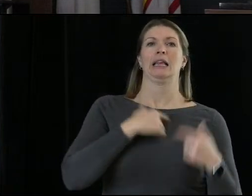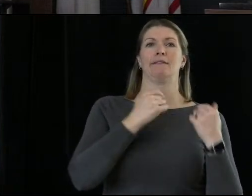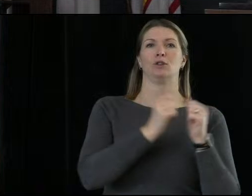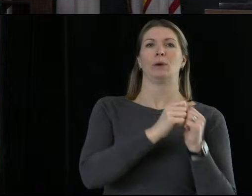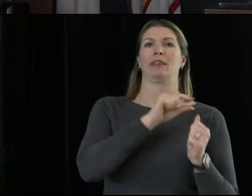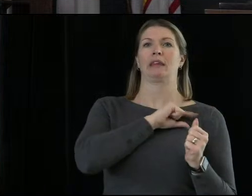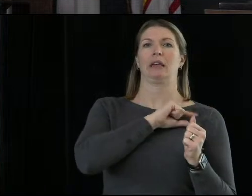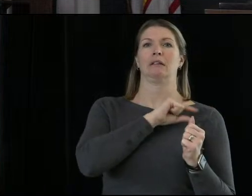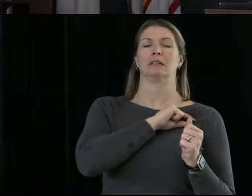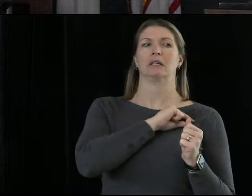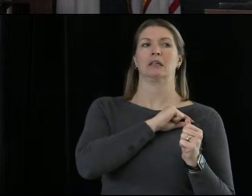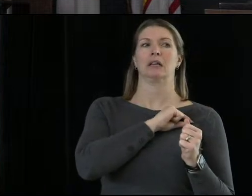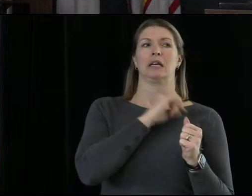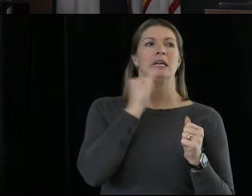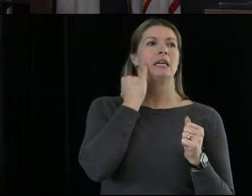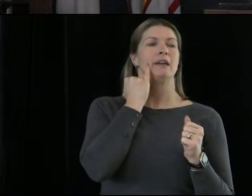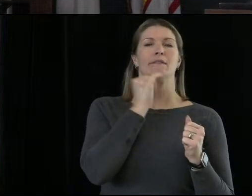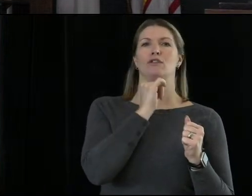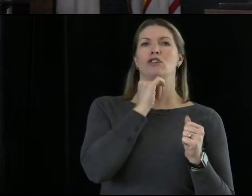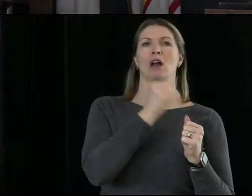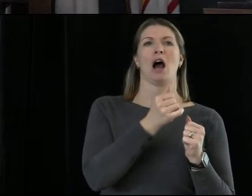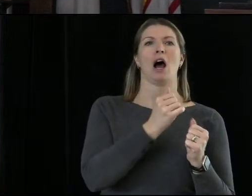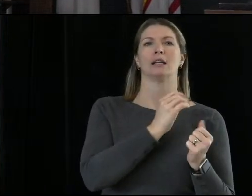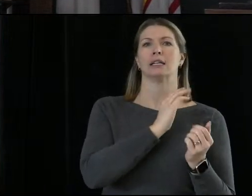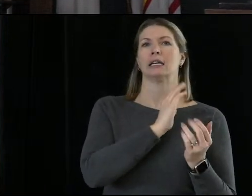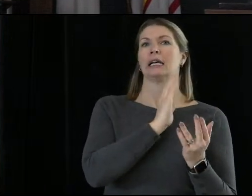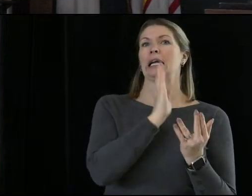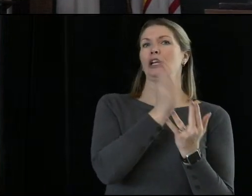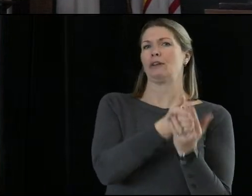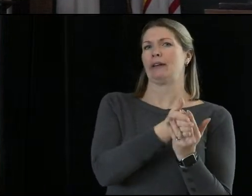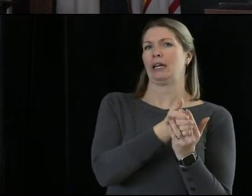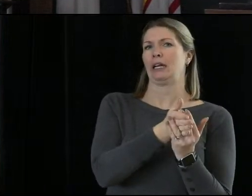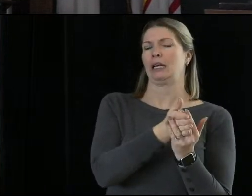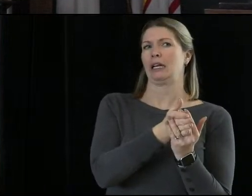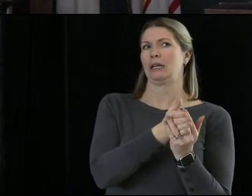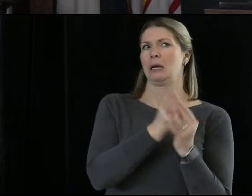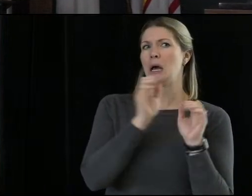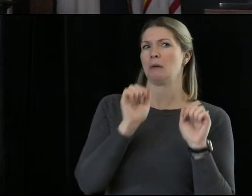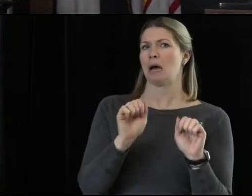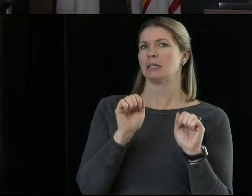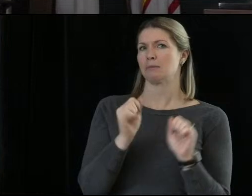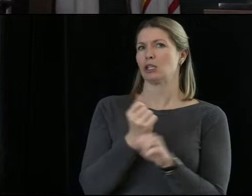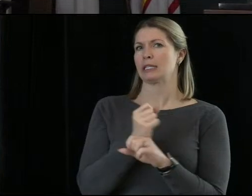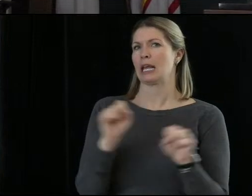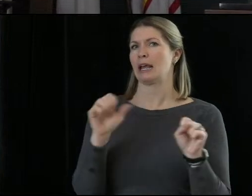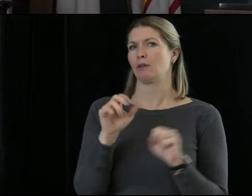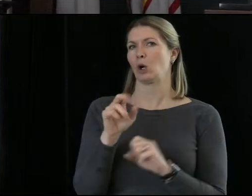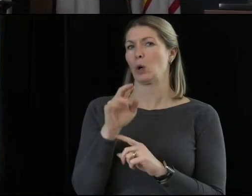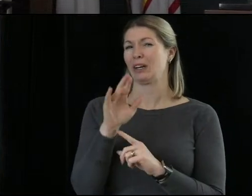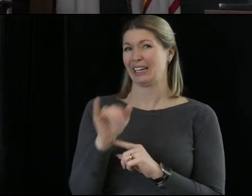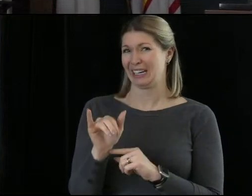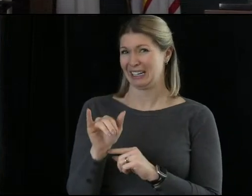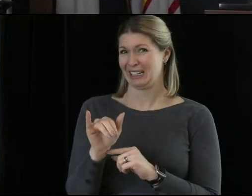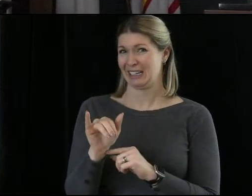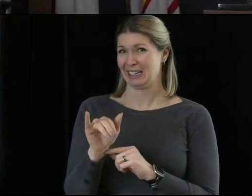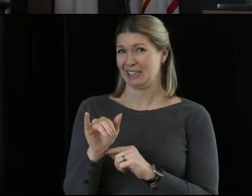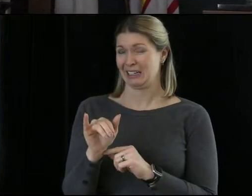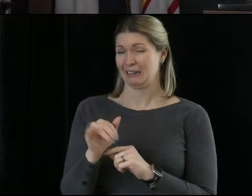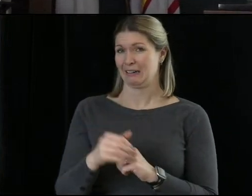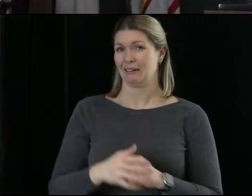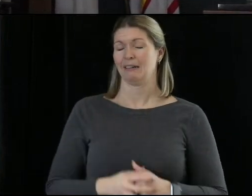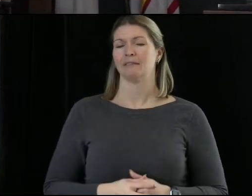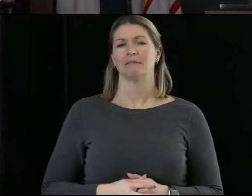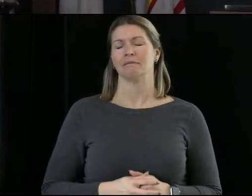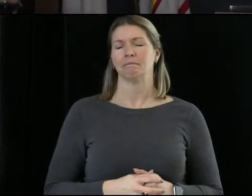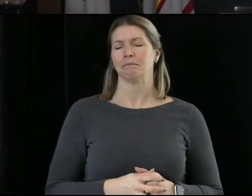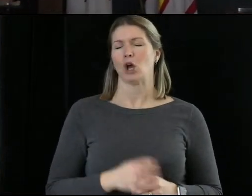she hadn't? Would Courtney still be alive if she had not endeavored to save Philip Smith? That we'll